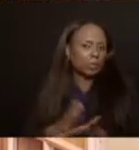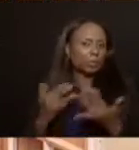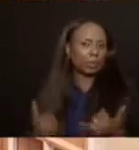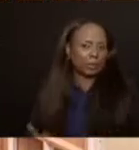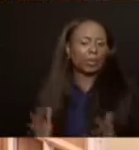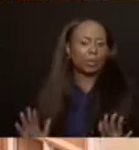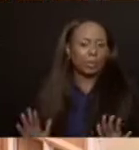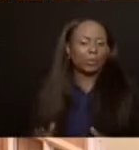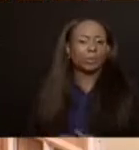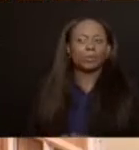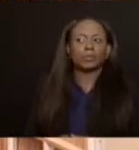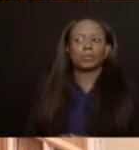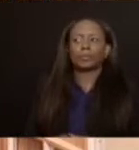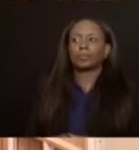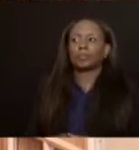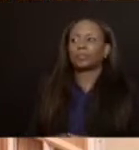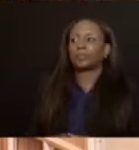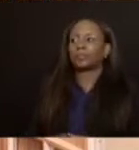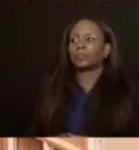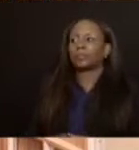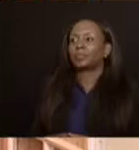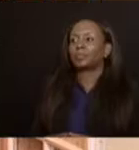this point in time.